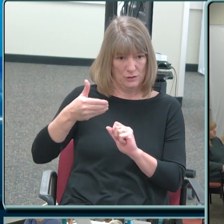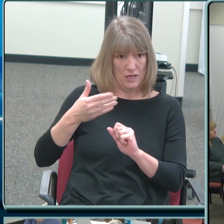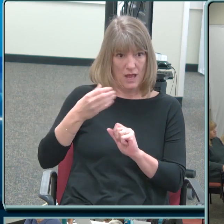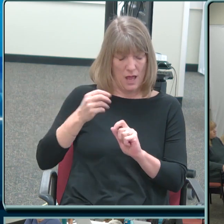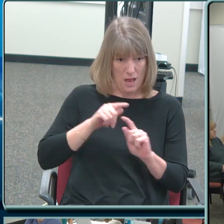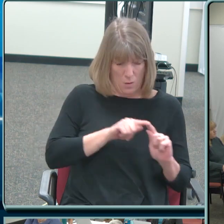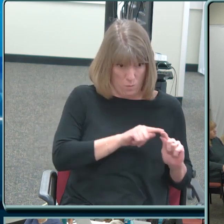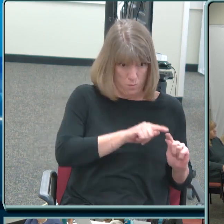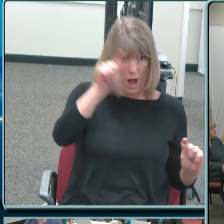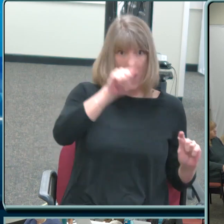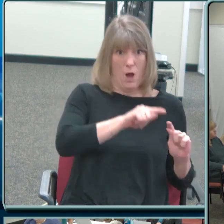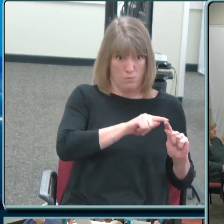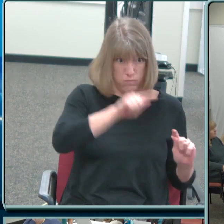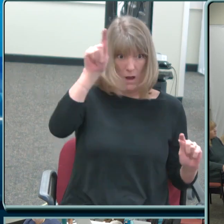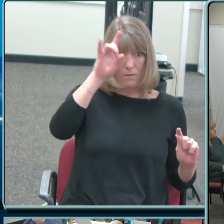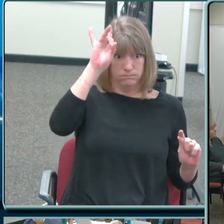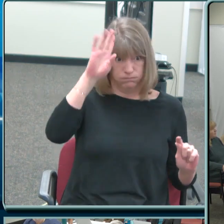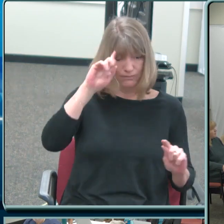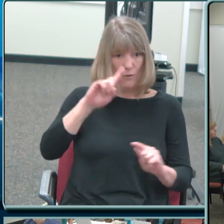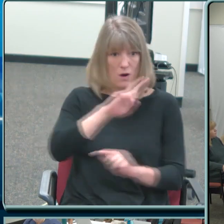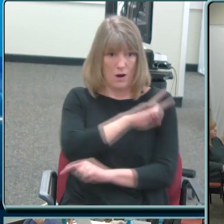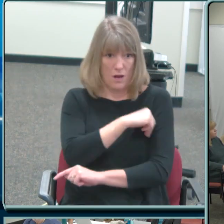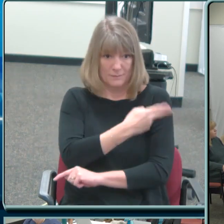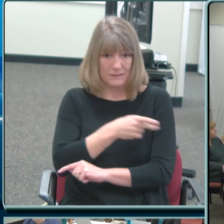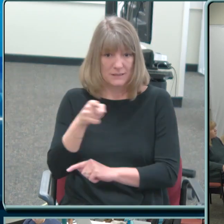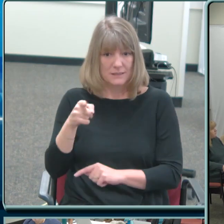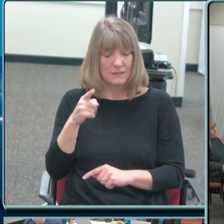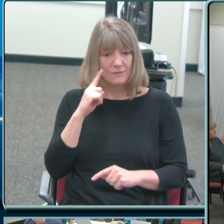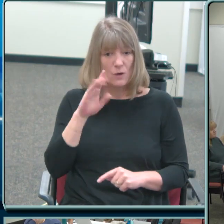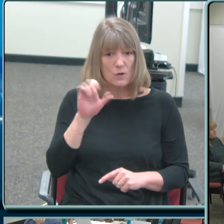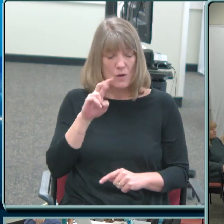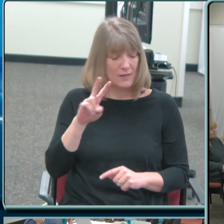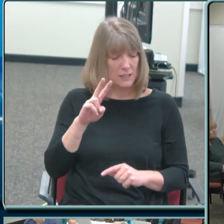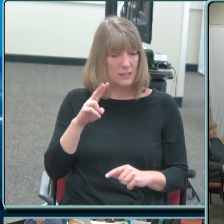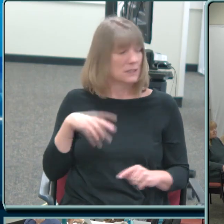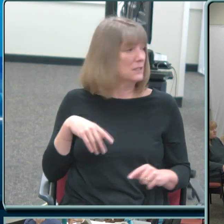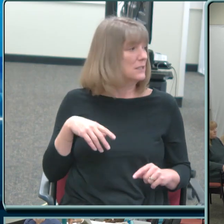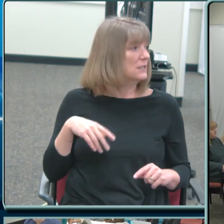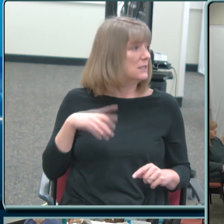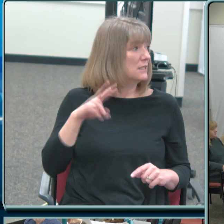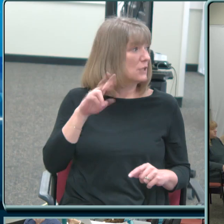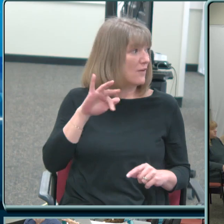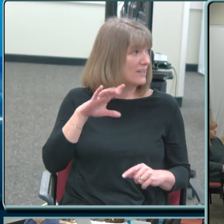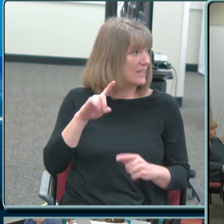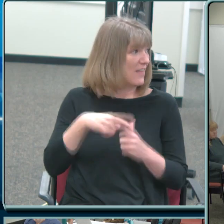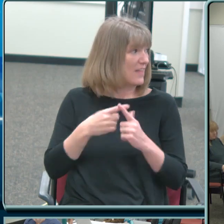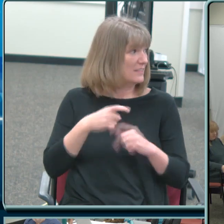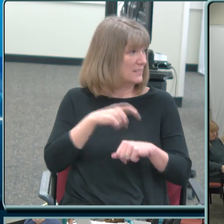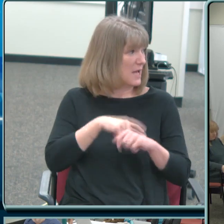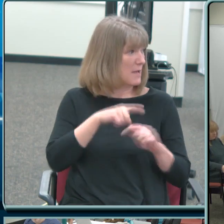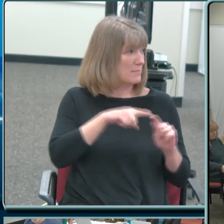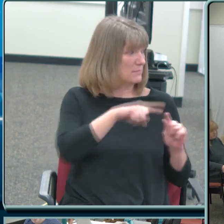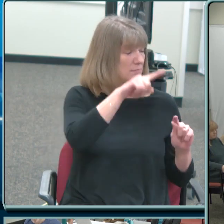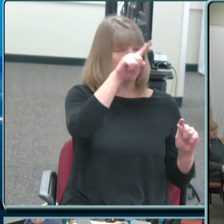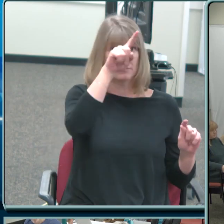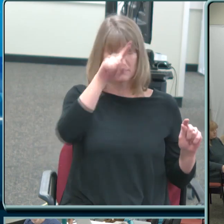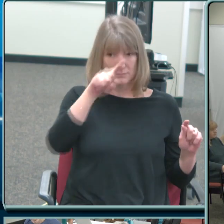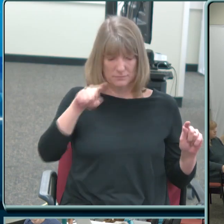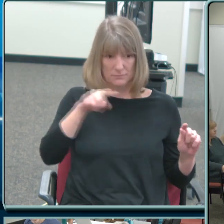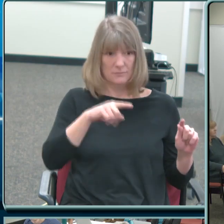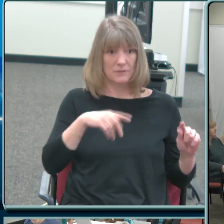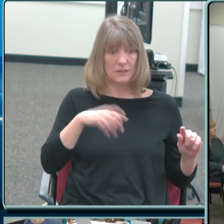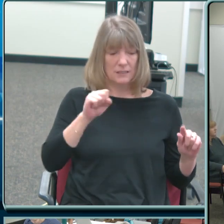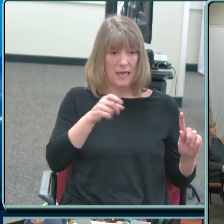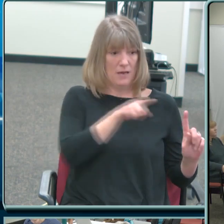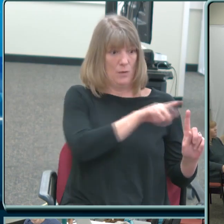wow of COVID hospitalization rates, like really high. And if you sort of look at those time periods and just move your eyes